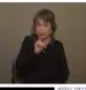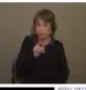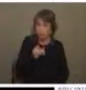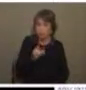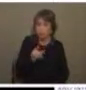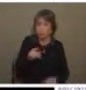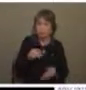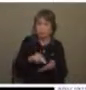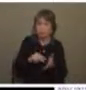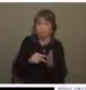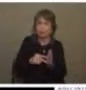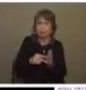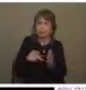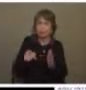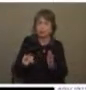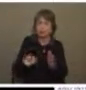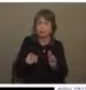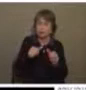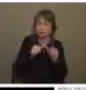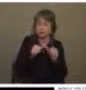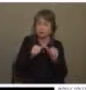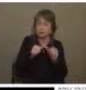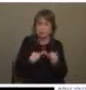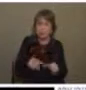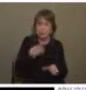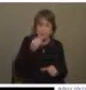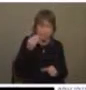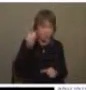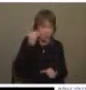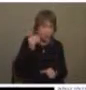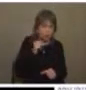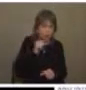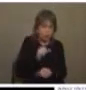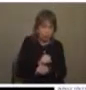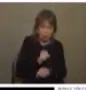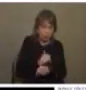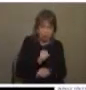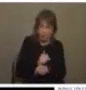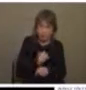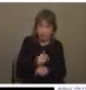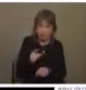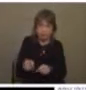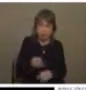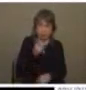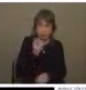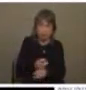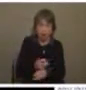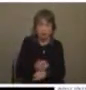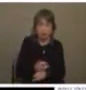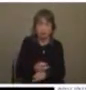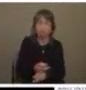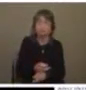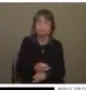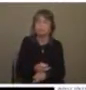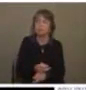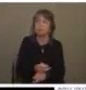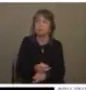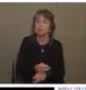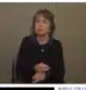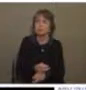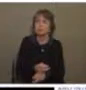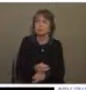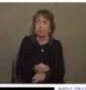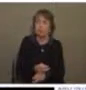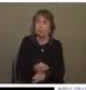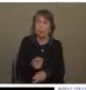at home overworking. The calculations that purport to show that welfare pays more than work require really Olympic assumptions, including that everyone gets